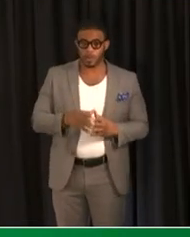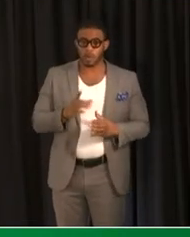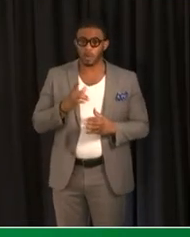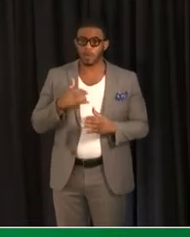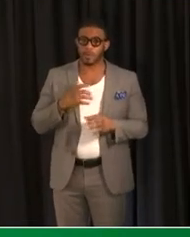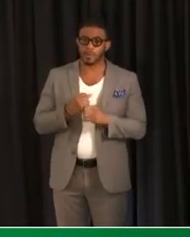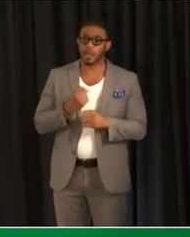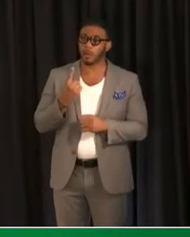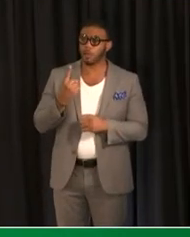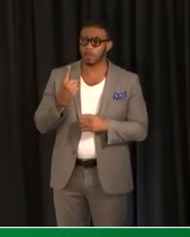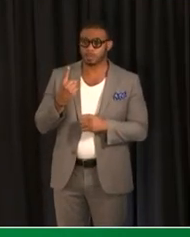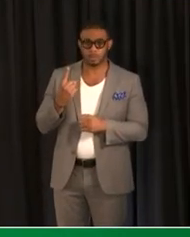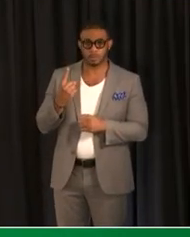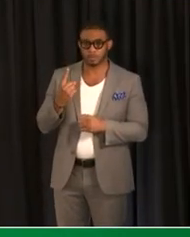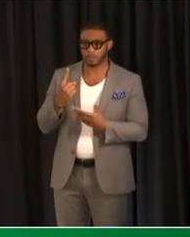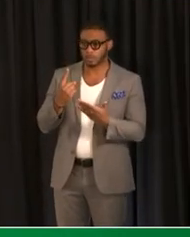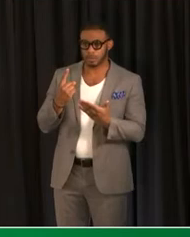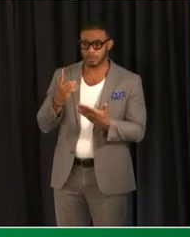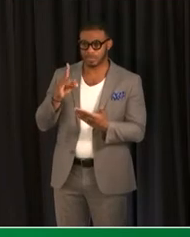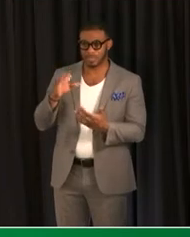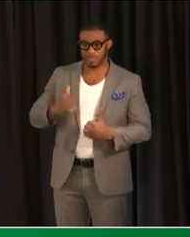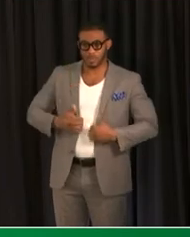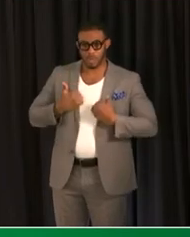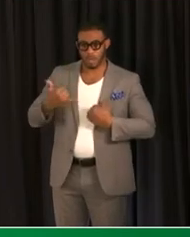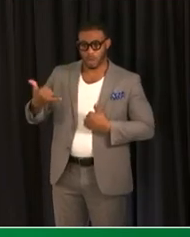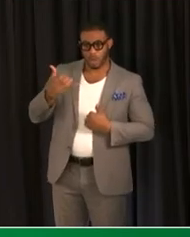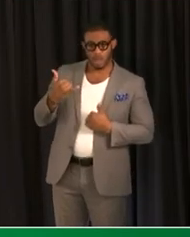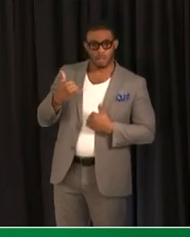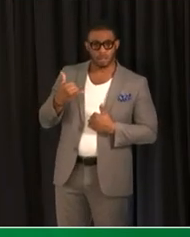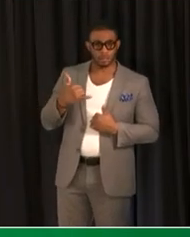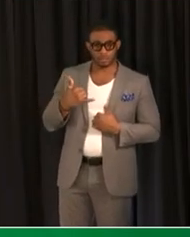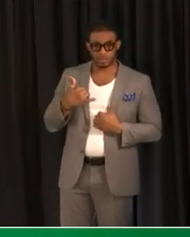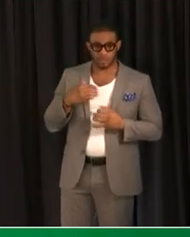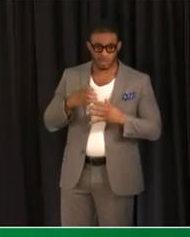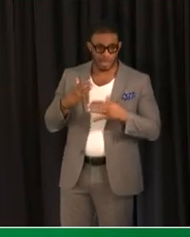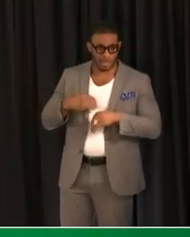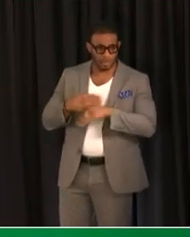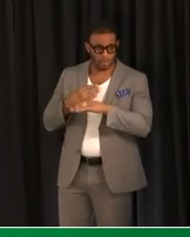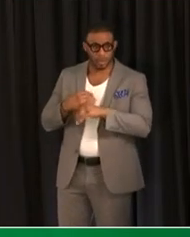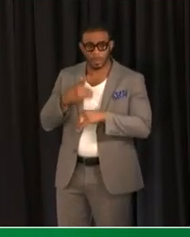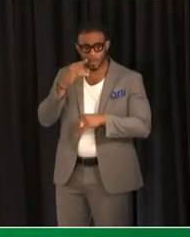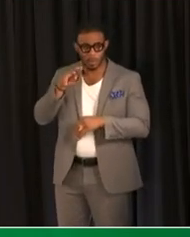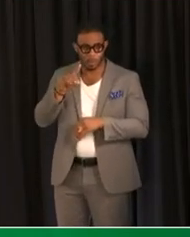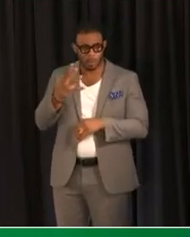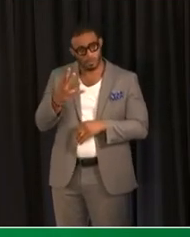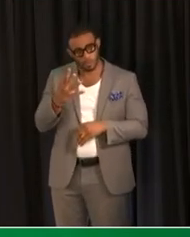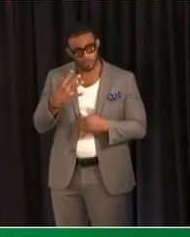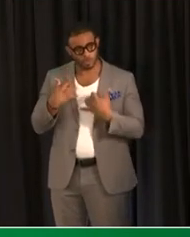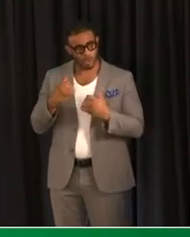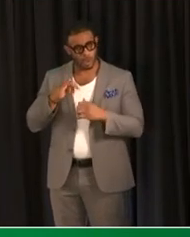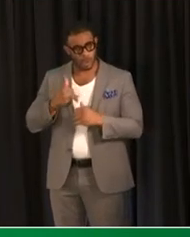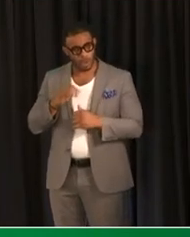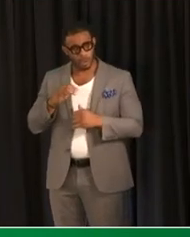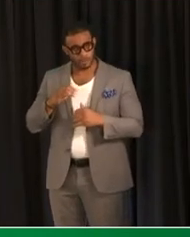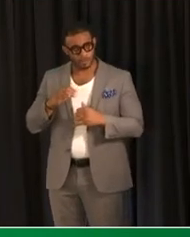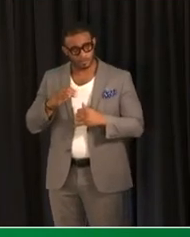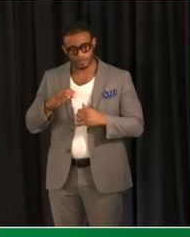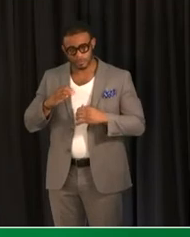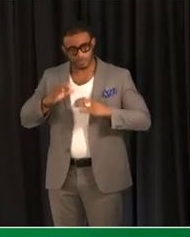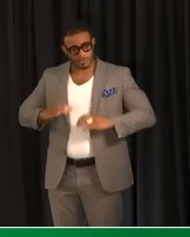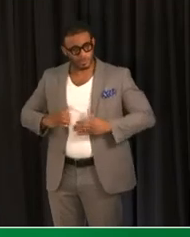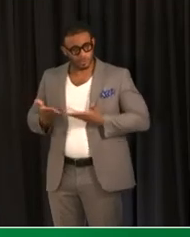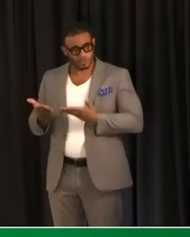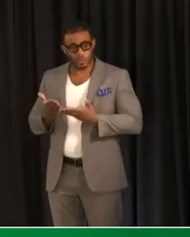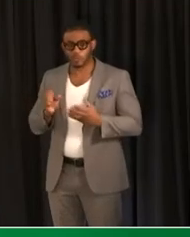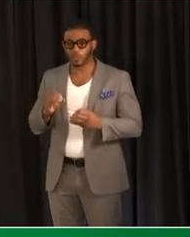the, we got a constituent call the other day, and we get a number of constituent services calls because Ward 4 is strong on our